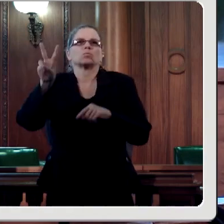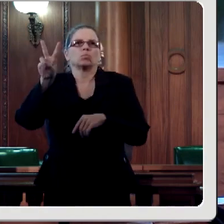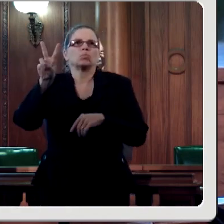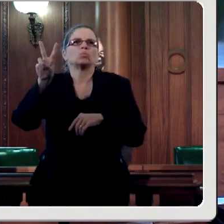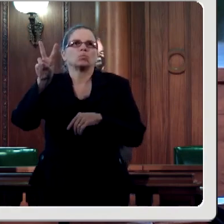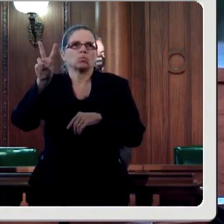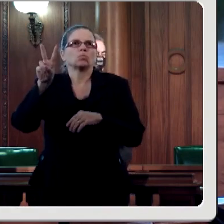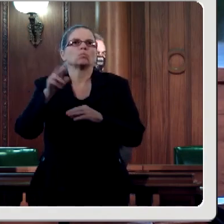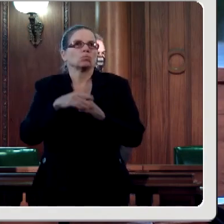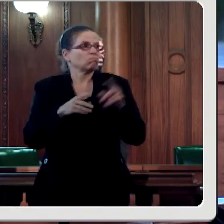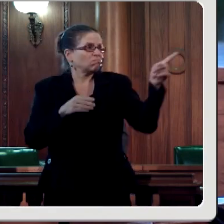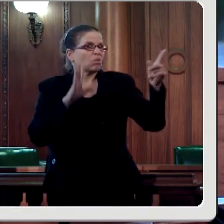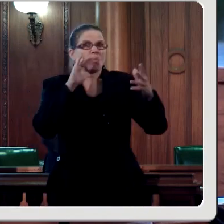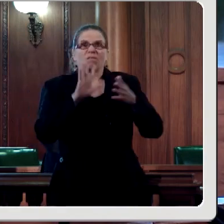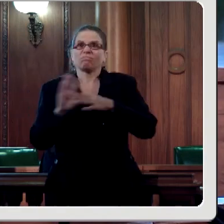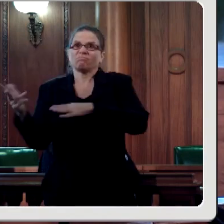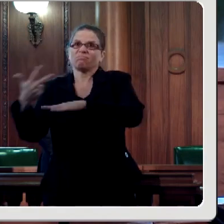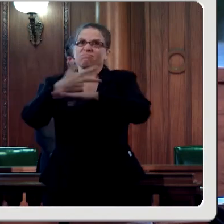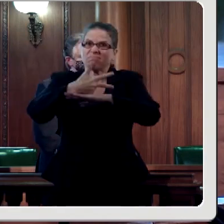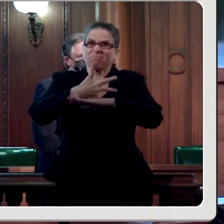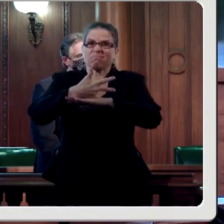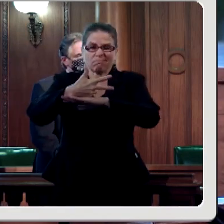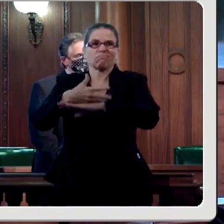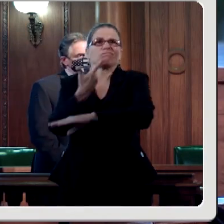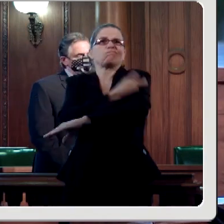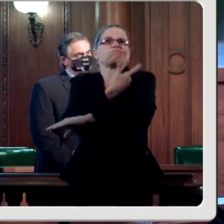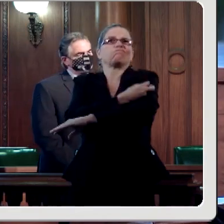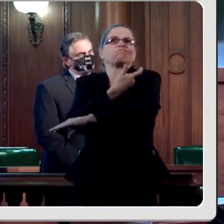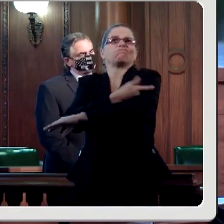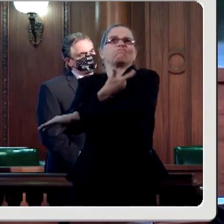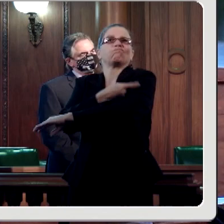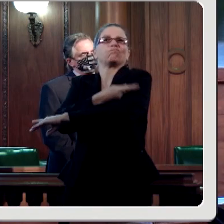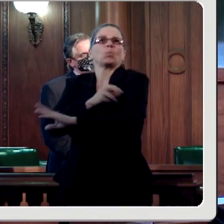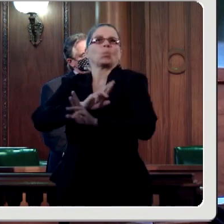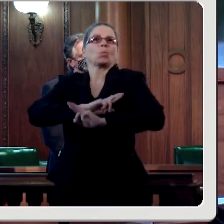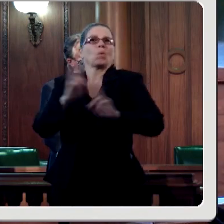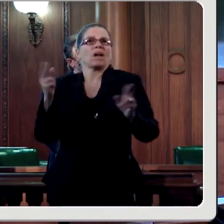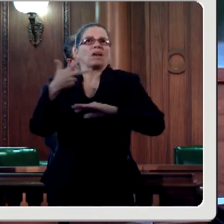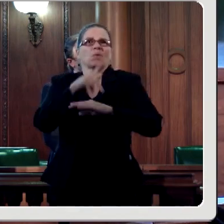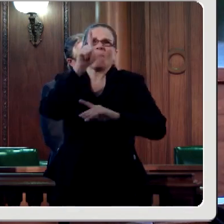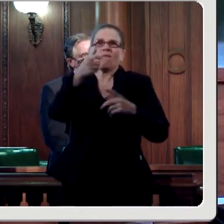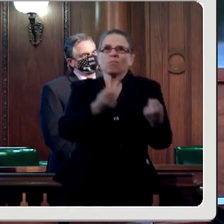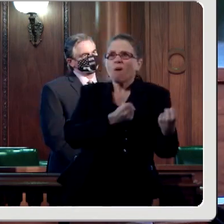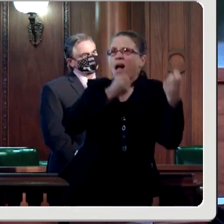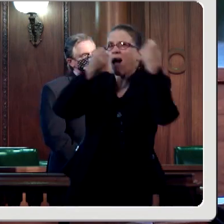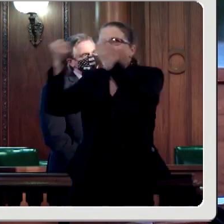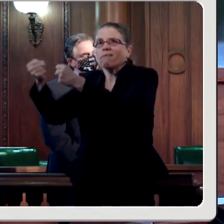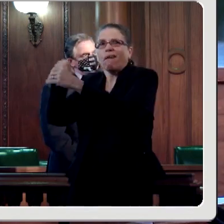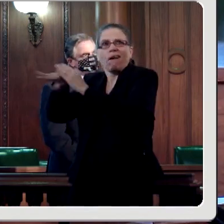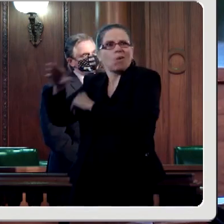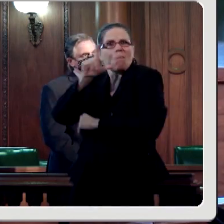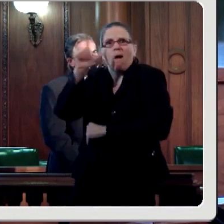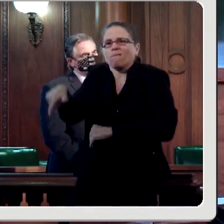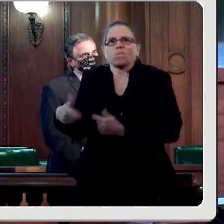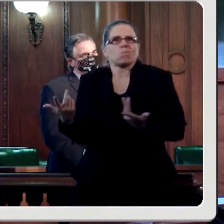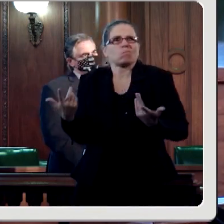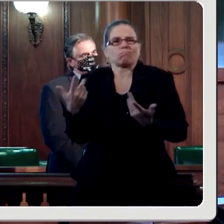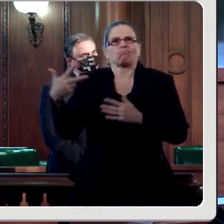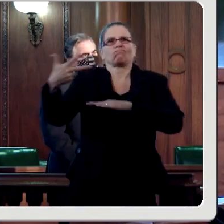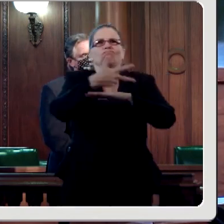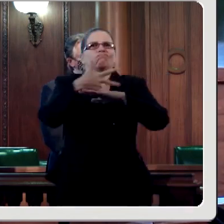we will be having a flu clinic for our community and our